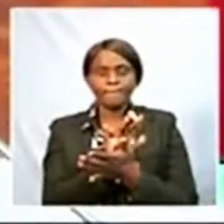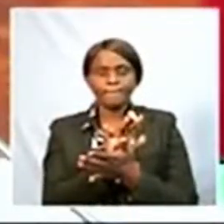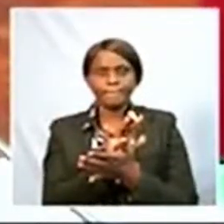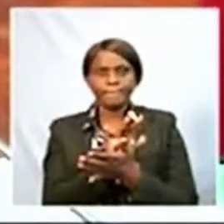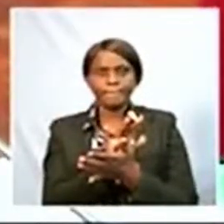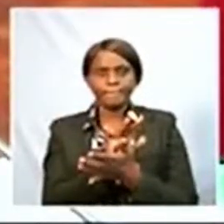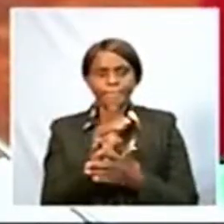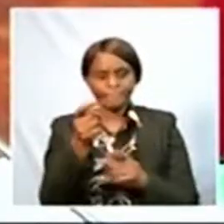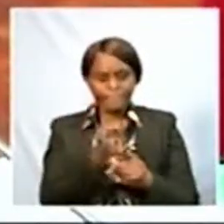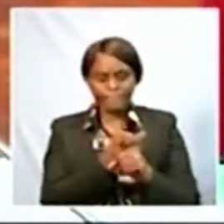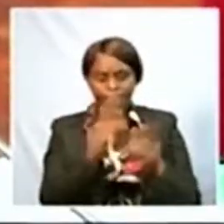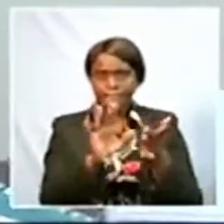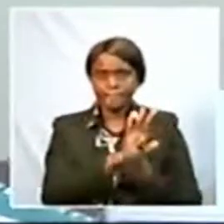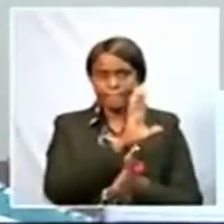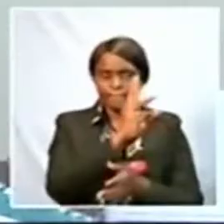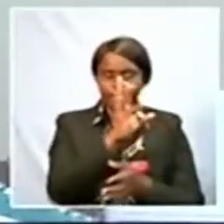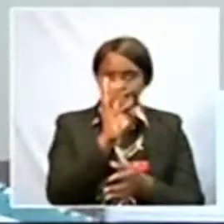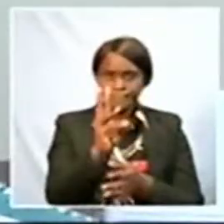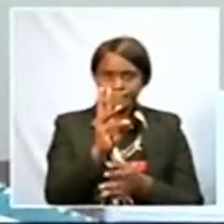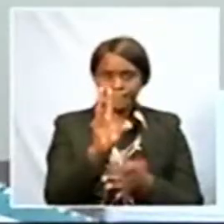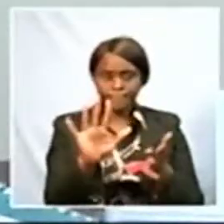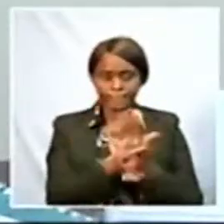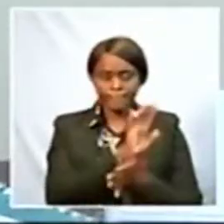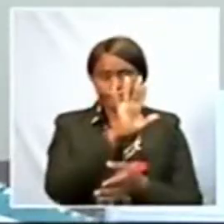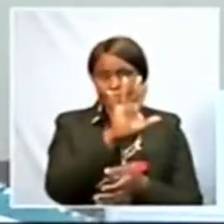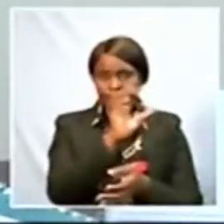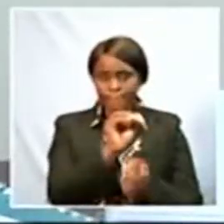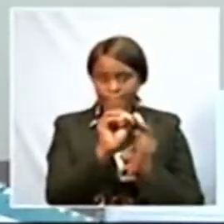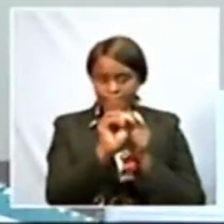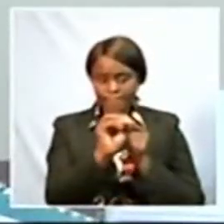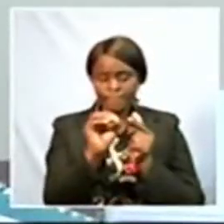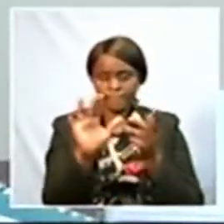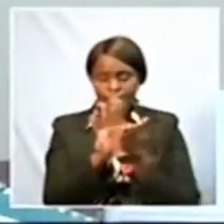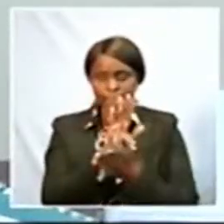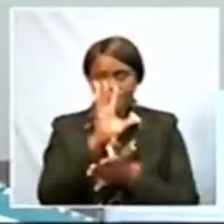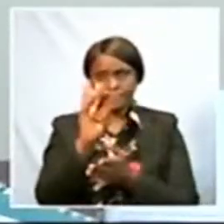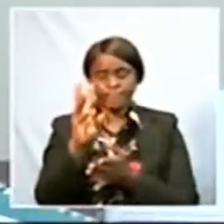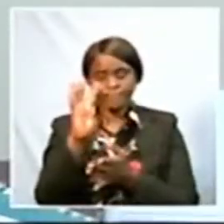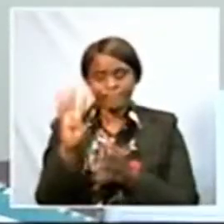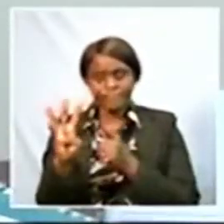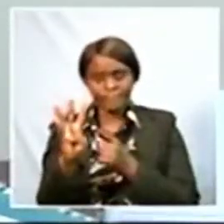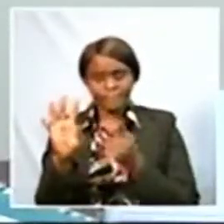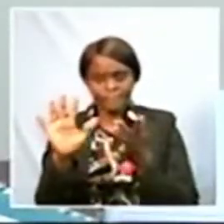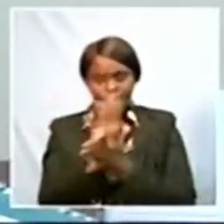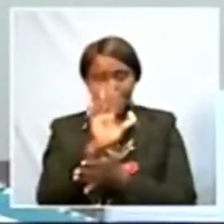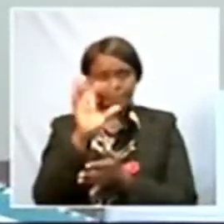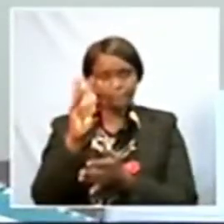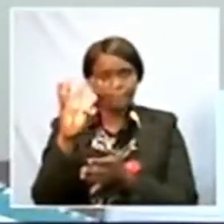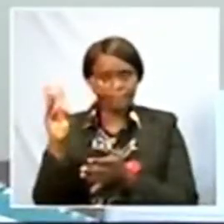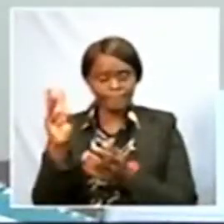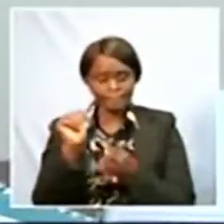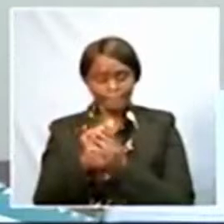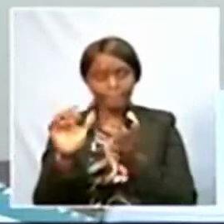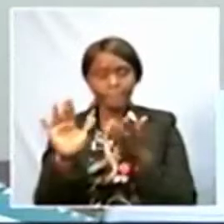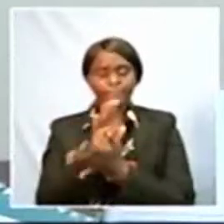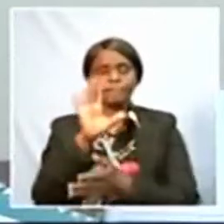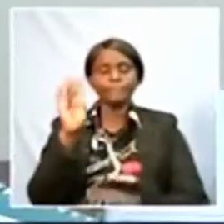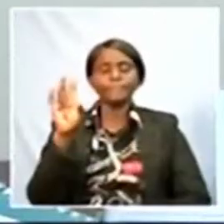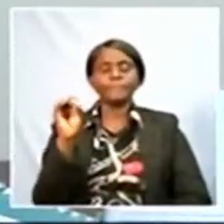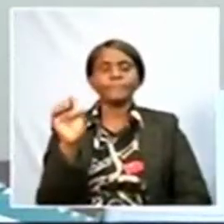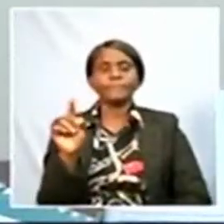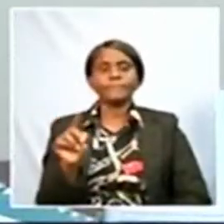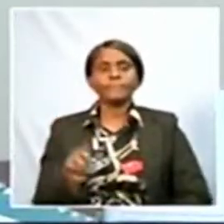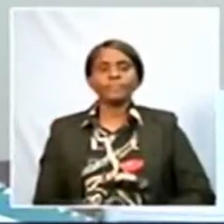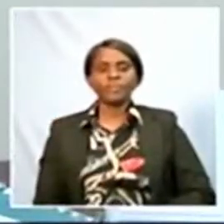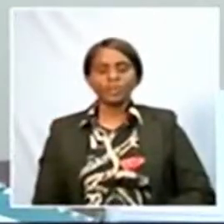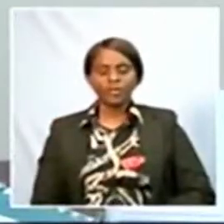That is from page 66. Page 50, page 64, page 66, and page 70. This